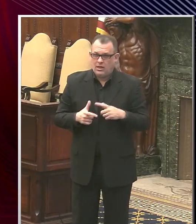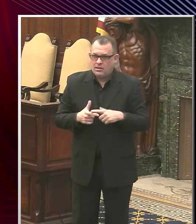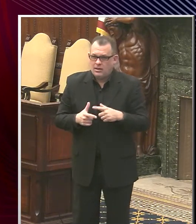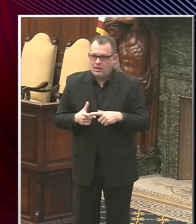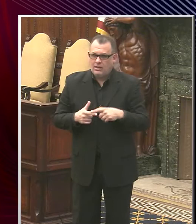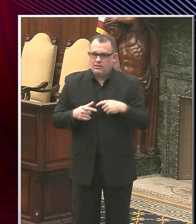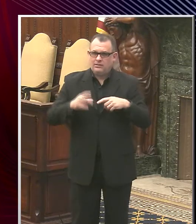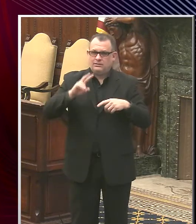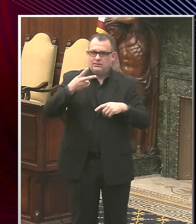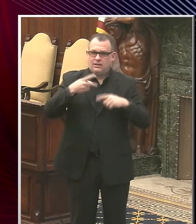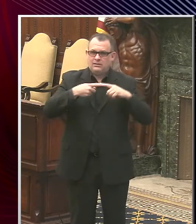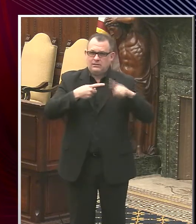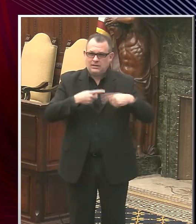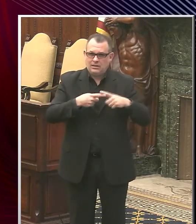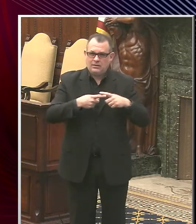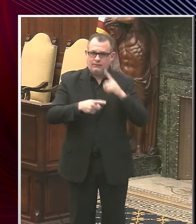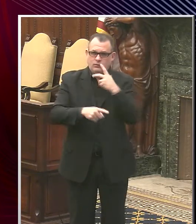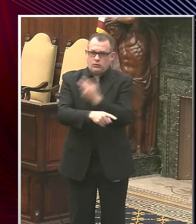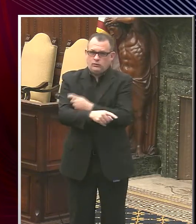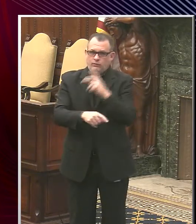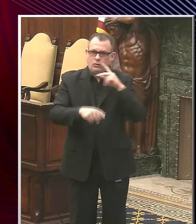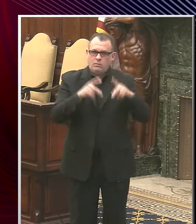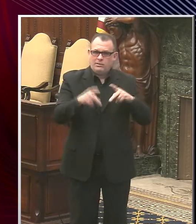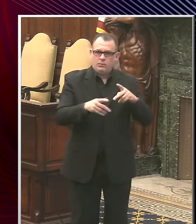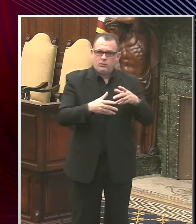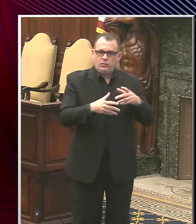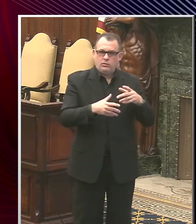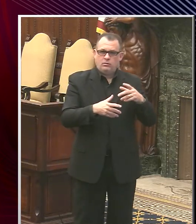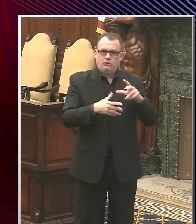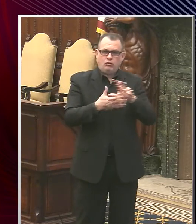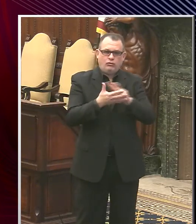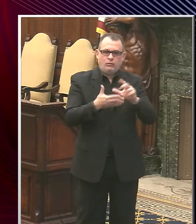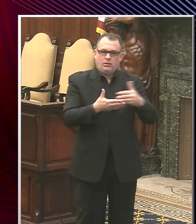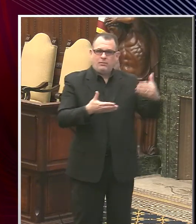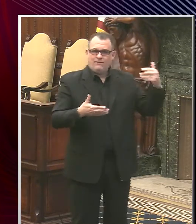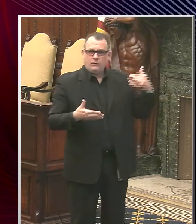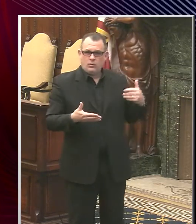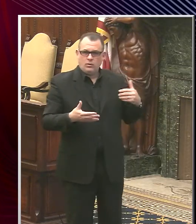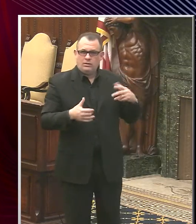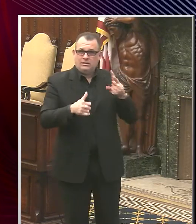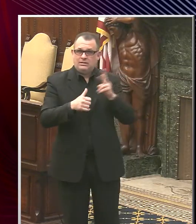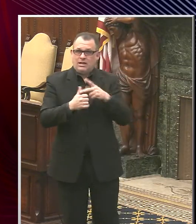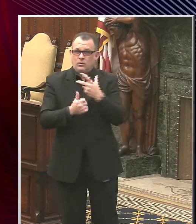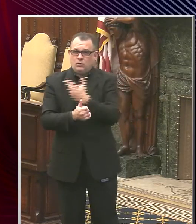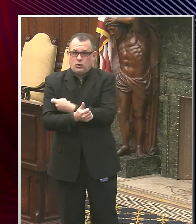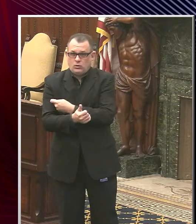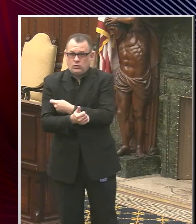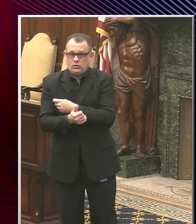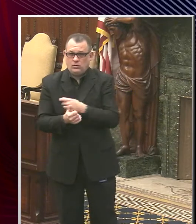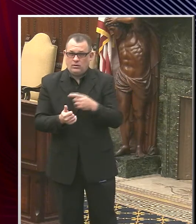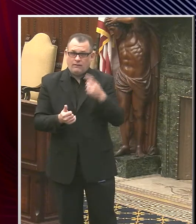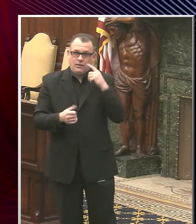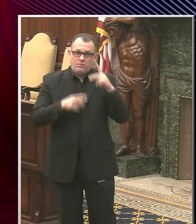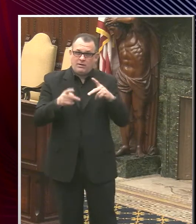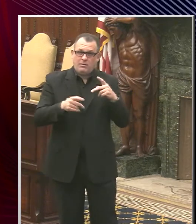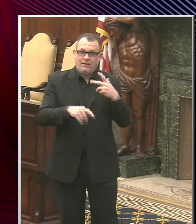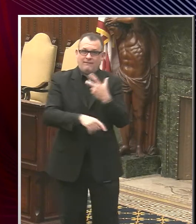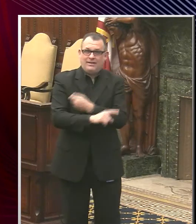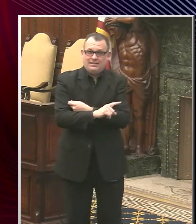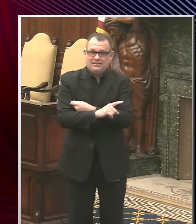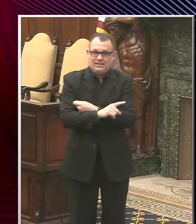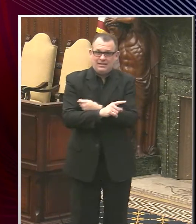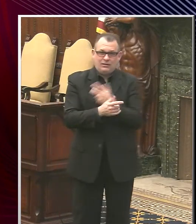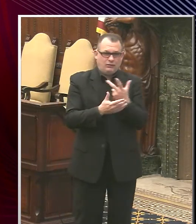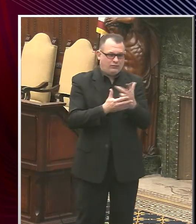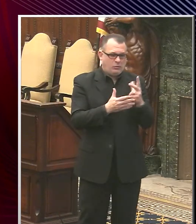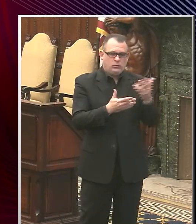for people who were vaccinated with those first doses 3 weeks earlier. Those second dose clinics are for people vaccinated there 3 weeks early only.